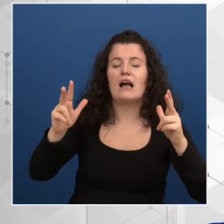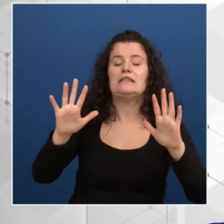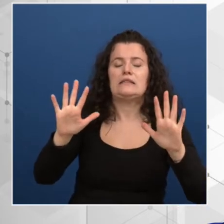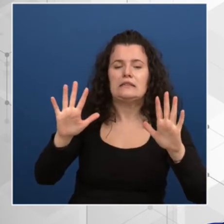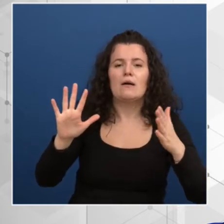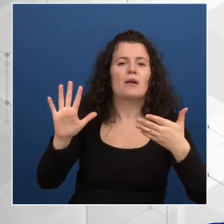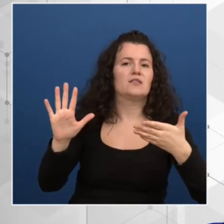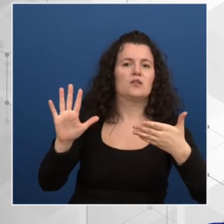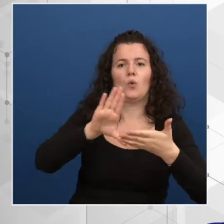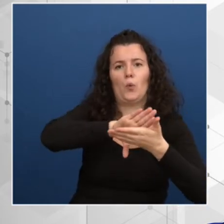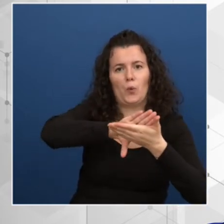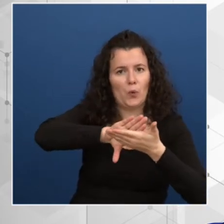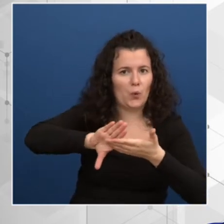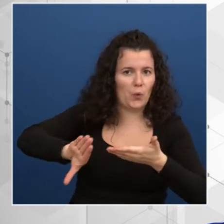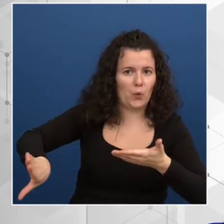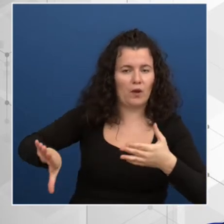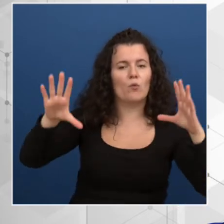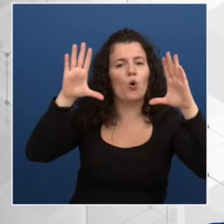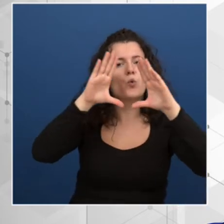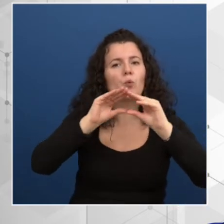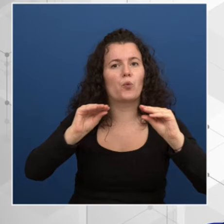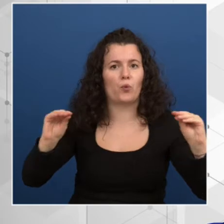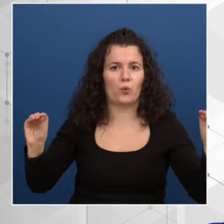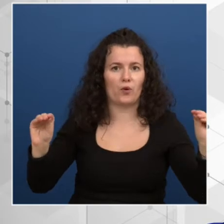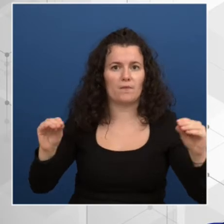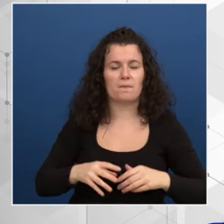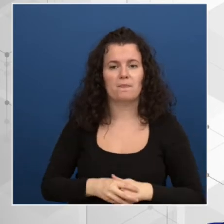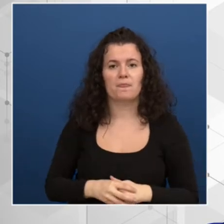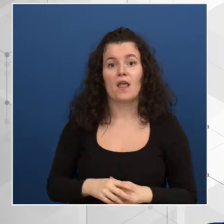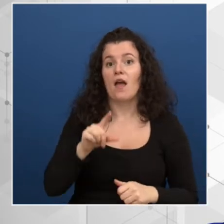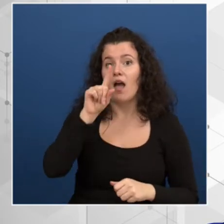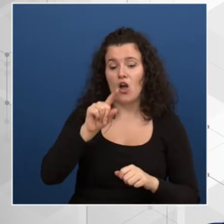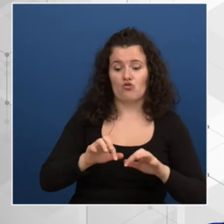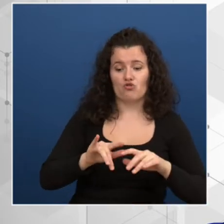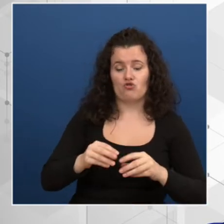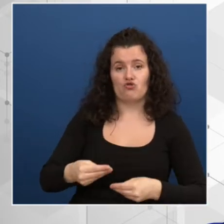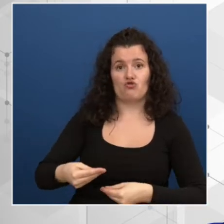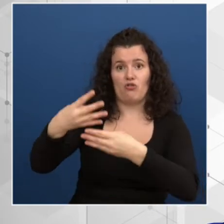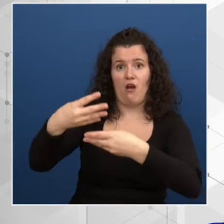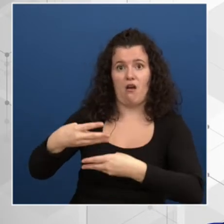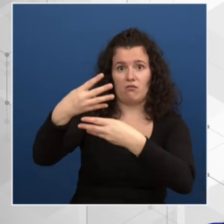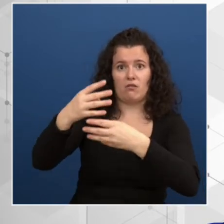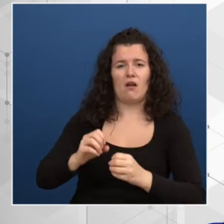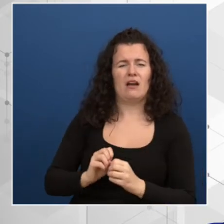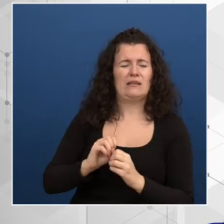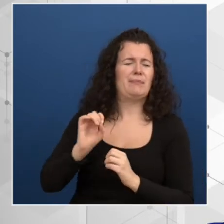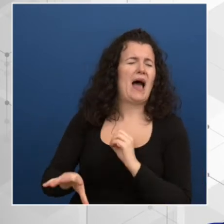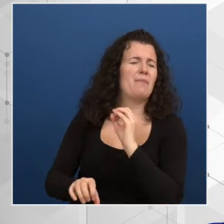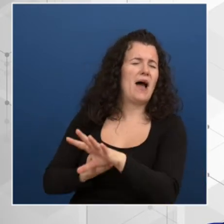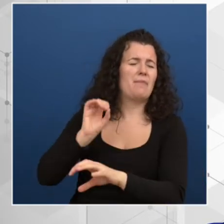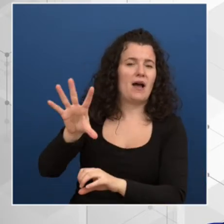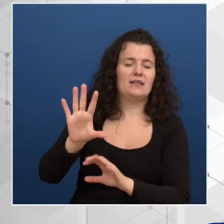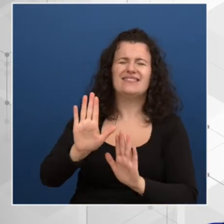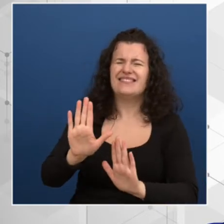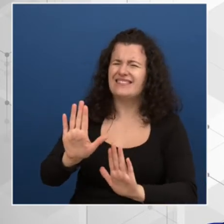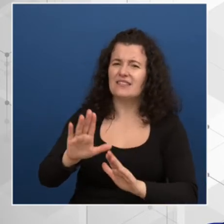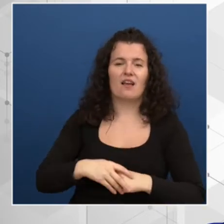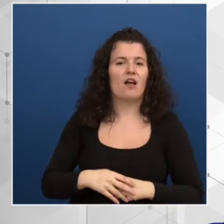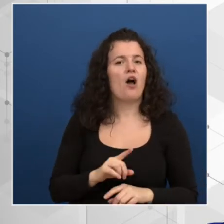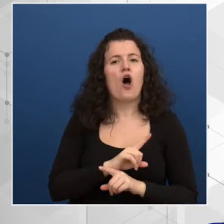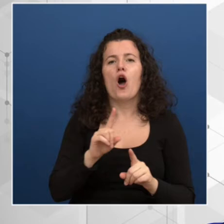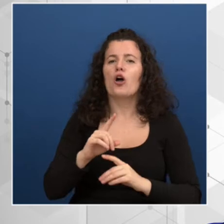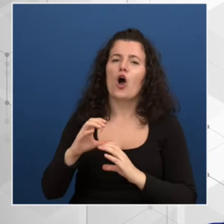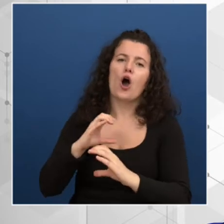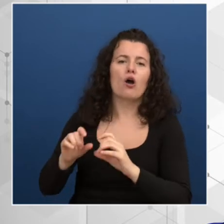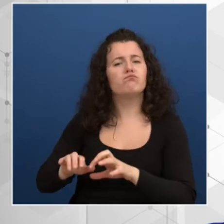listen. And be really careful with the chat functions. So chat isn't a sidebar conversation because you may not